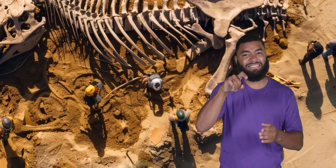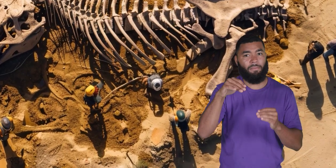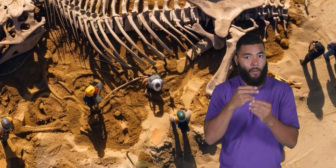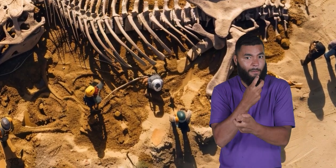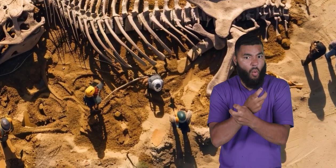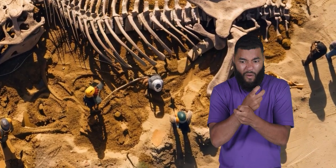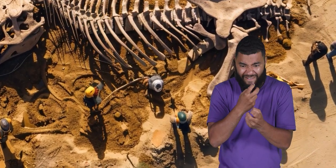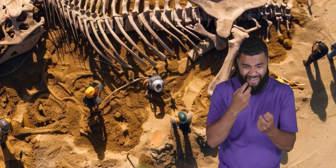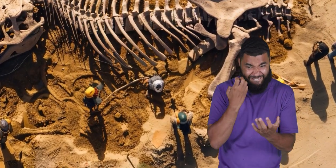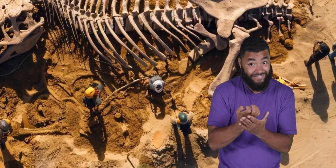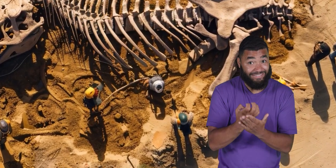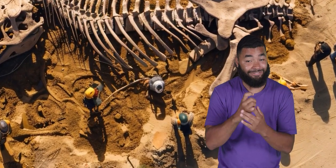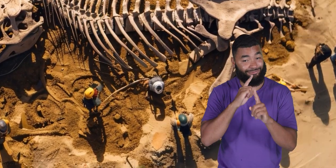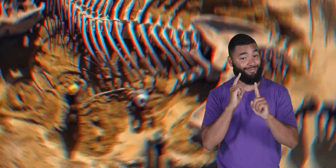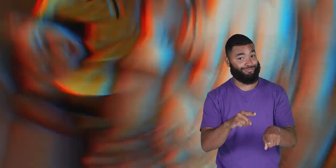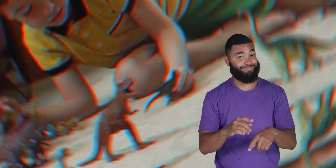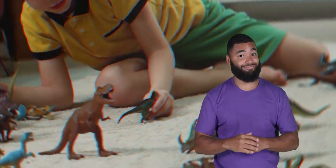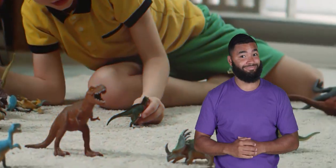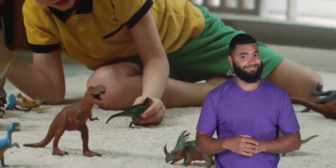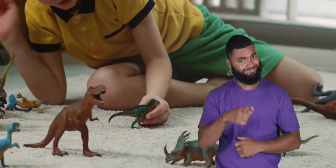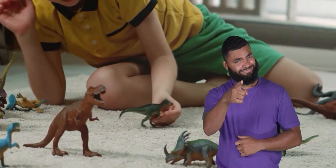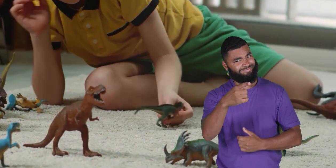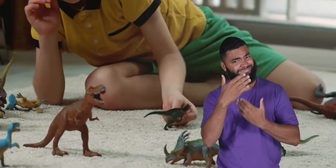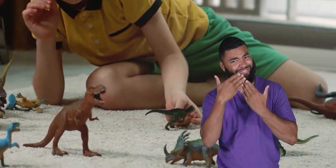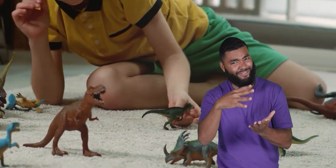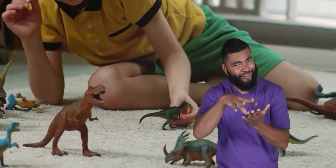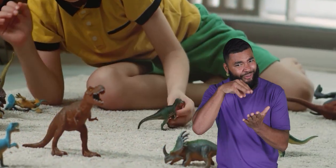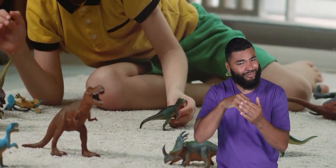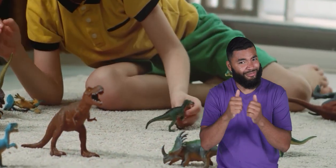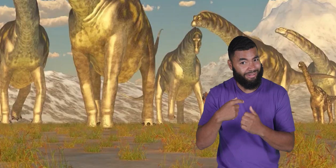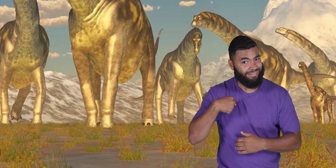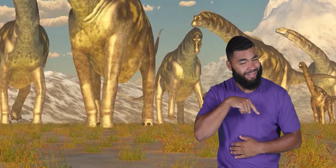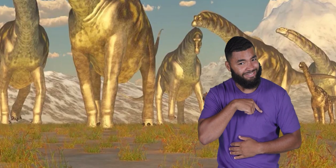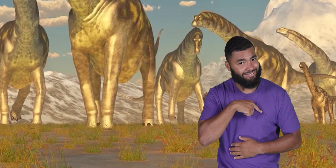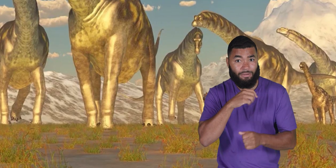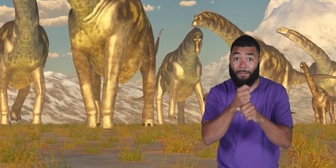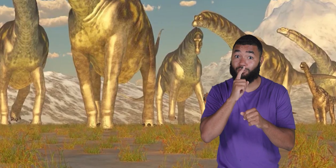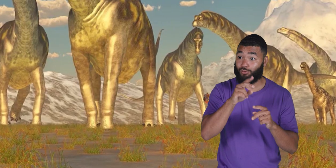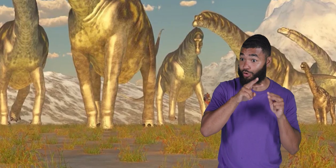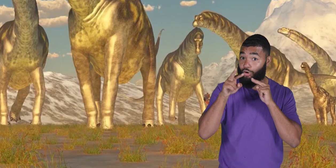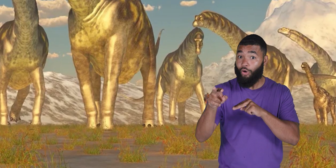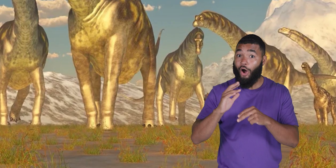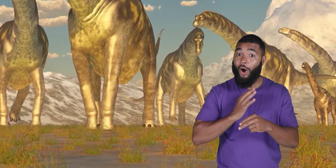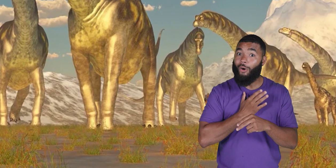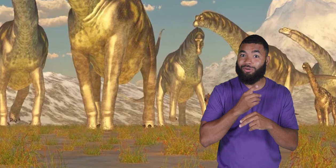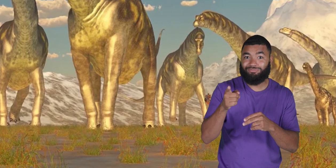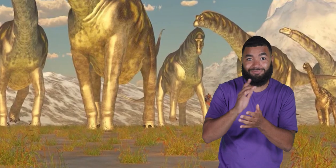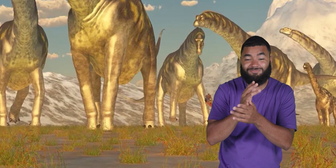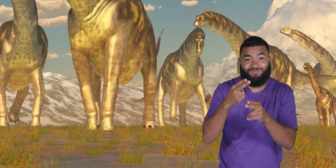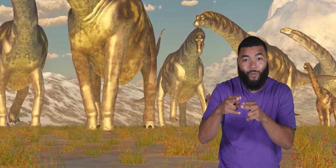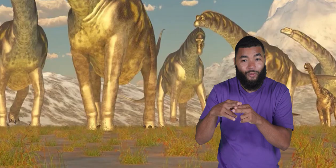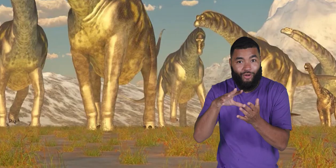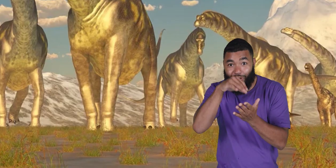fossil evidence to answer that question. Thanks for learning with us. Make sure to check out our shorts for a quiz to test your